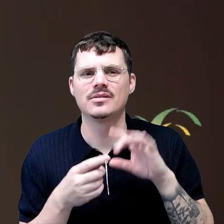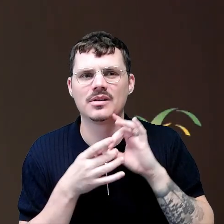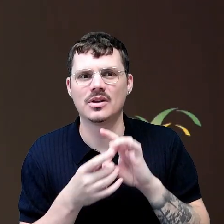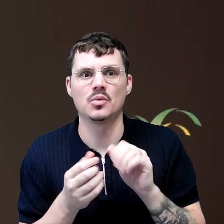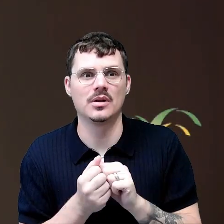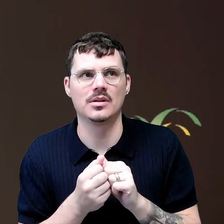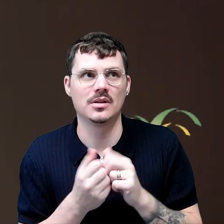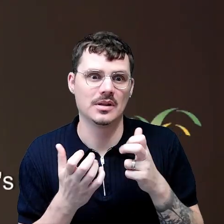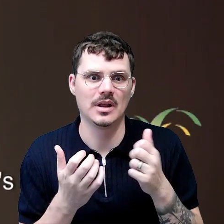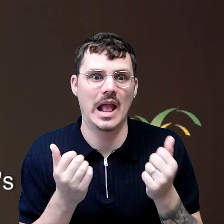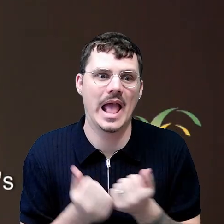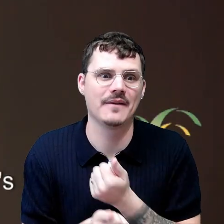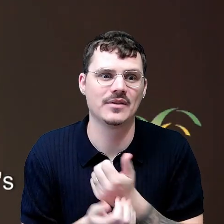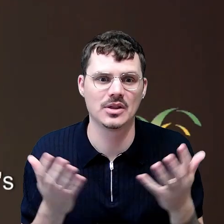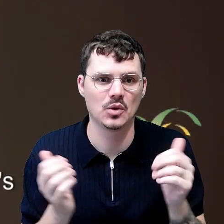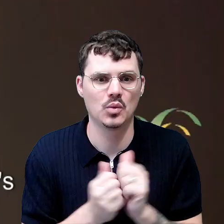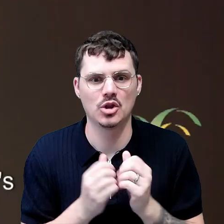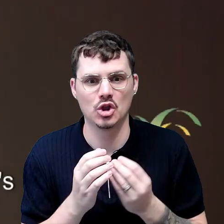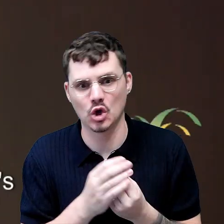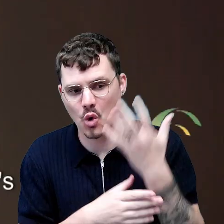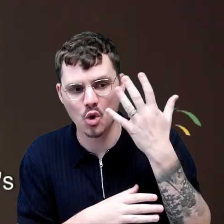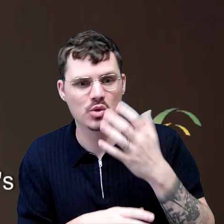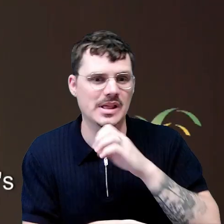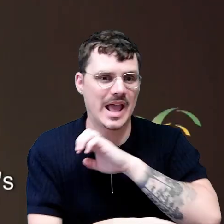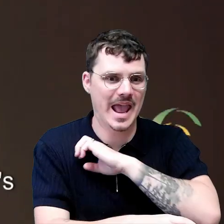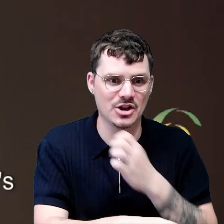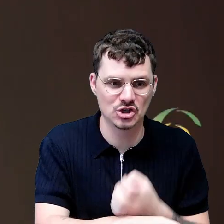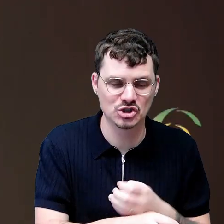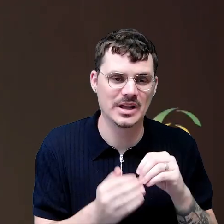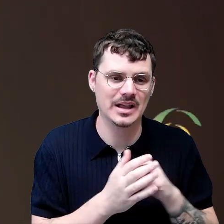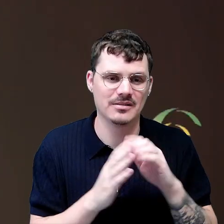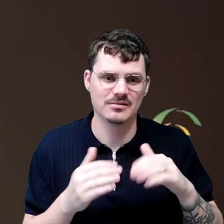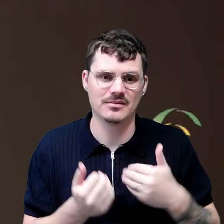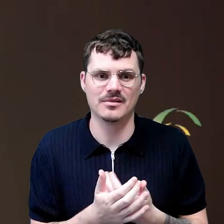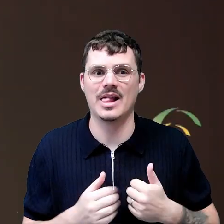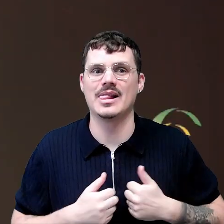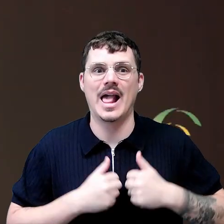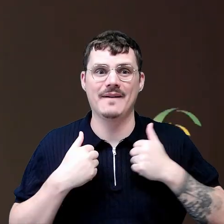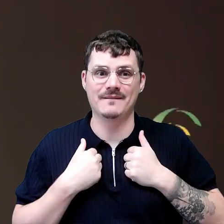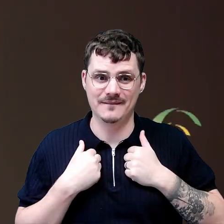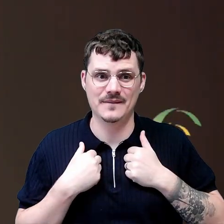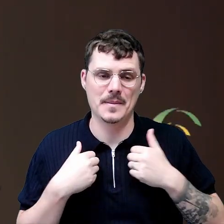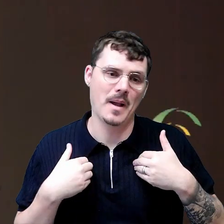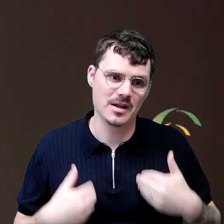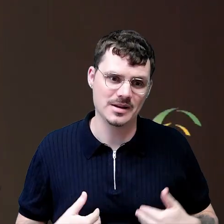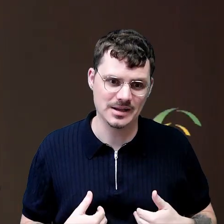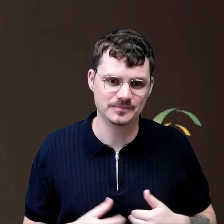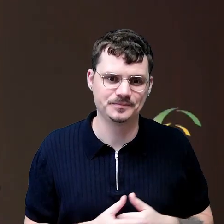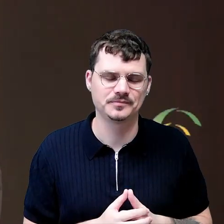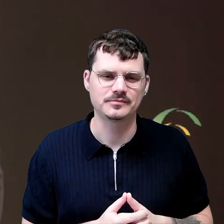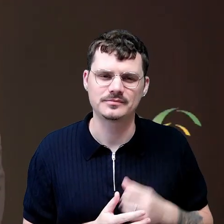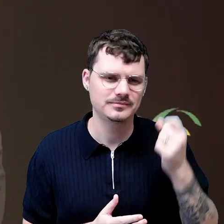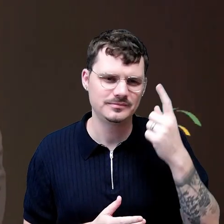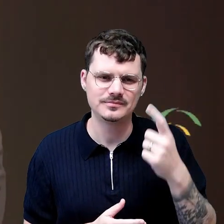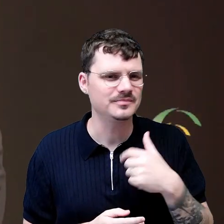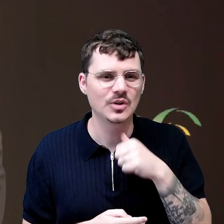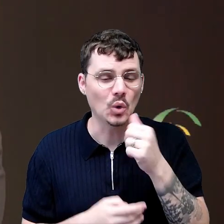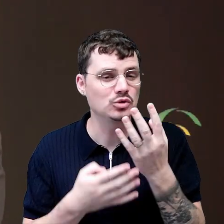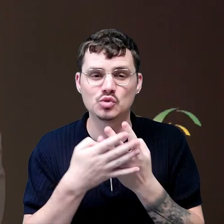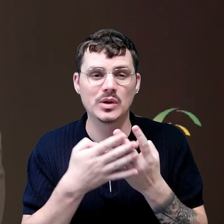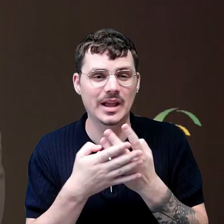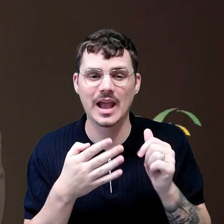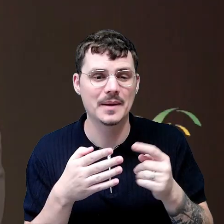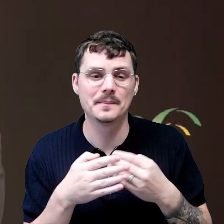with everything in terms of growth and energy in a person's whole life and body. Well, we all get screened for this at